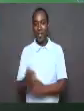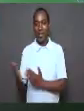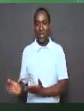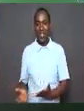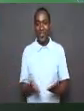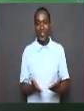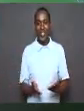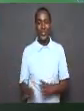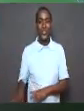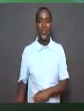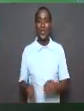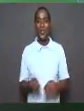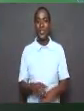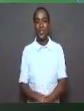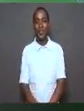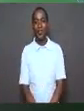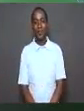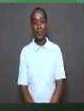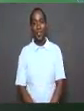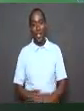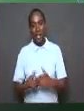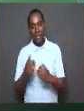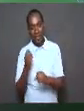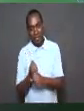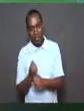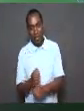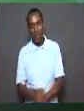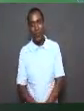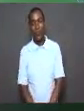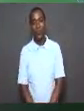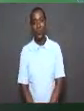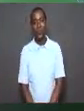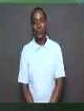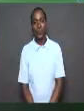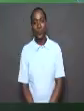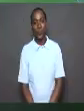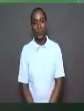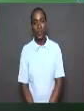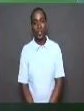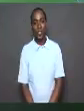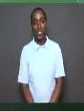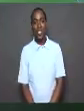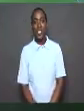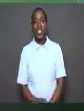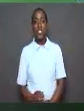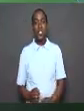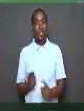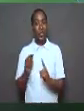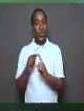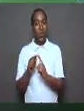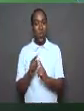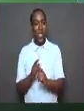Welcome back, students. How did you do? Let us go over the